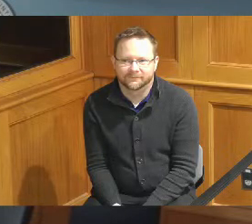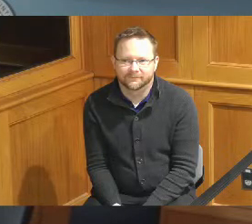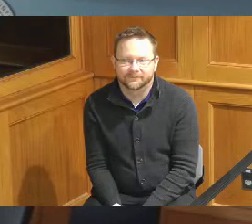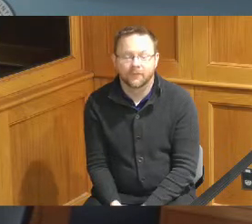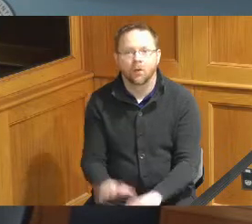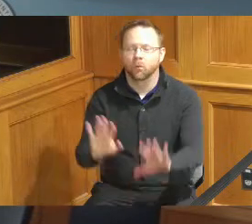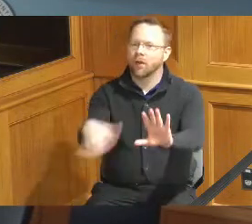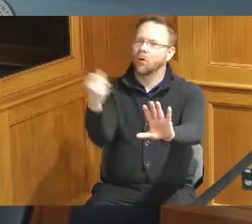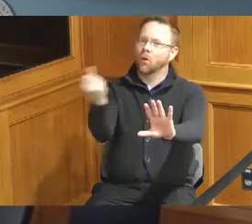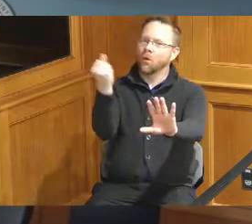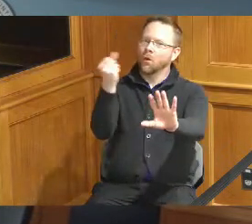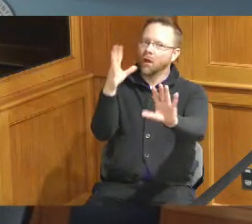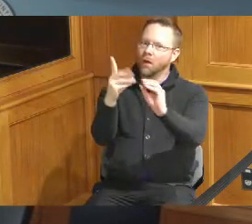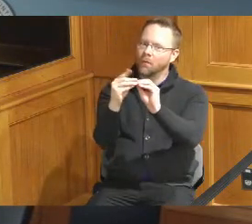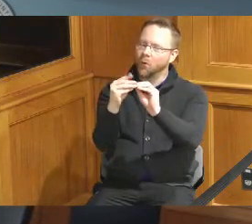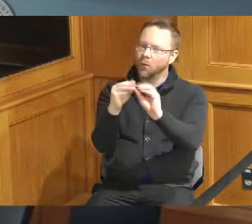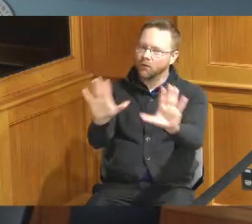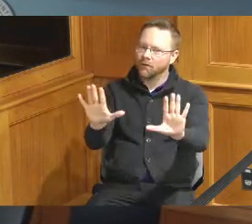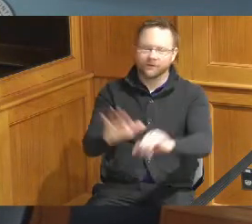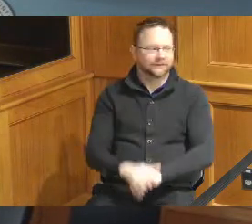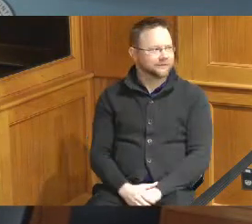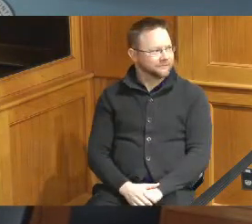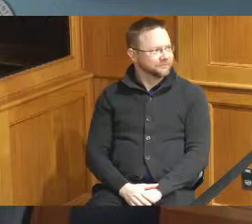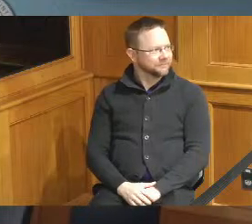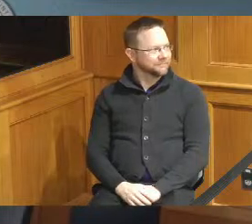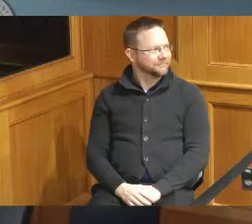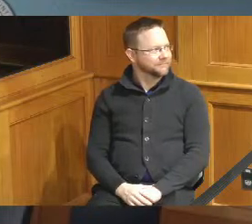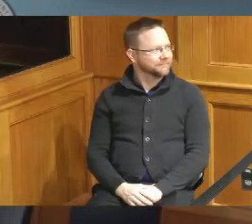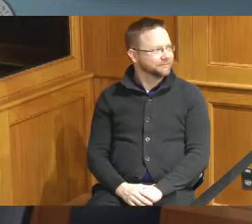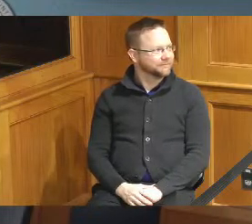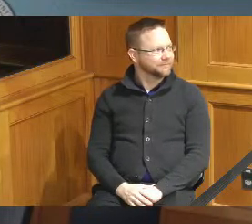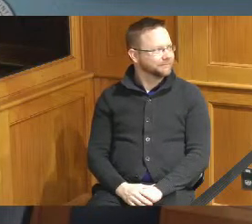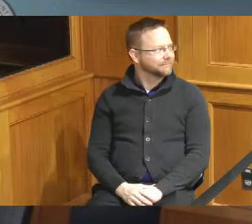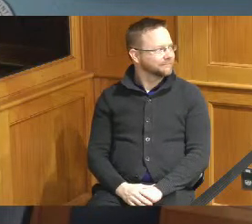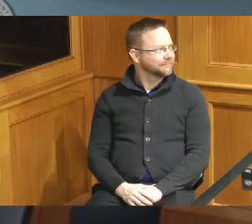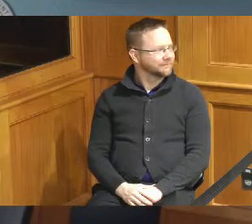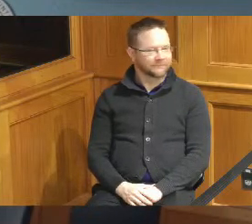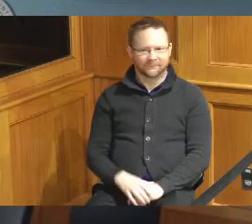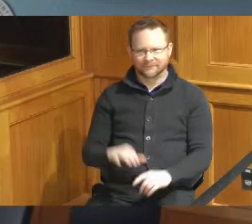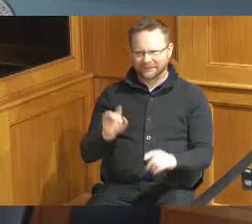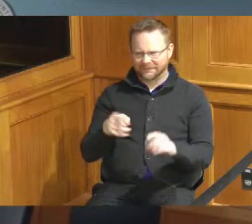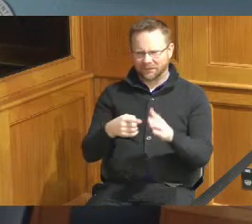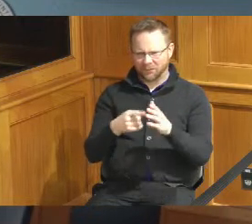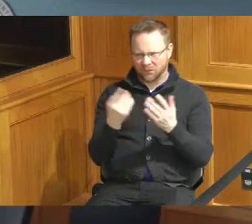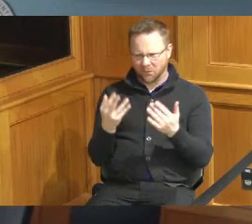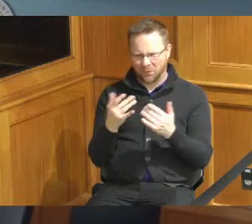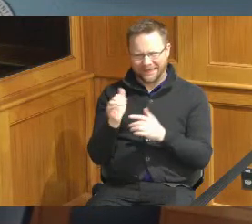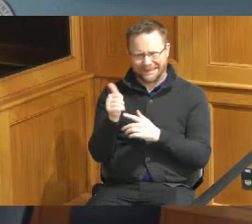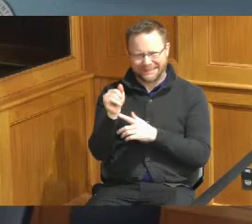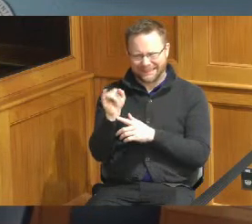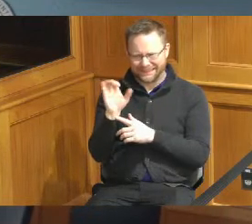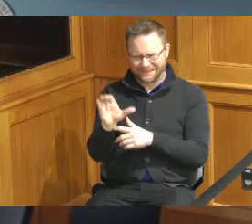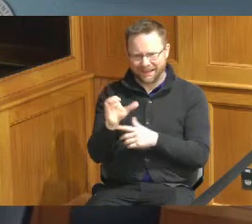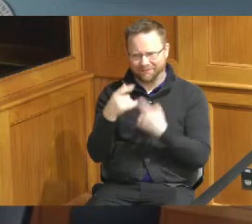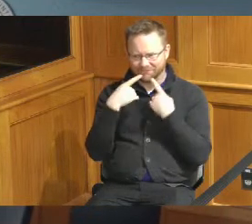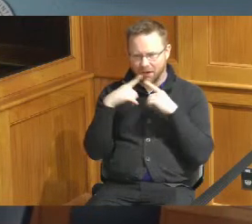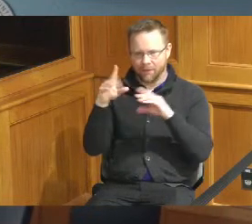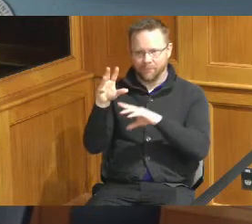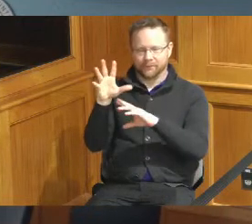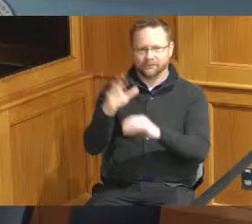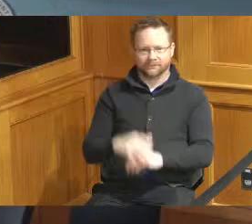Wait, hold on. I got one more. This one takes 10 seconds before it takes it.